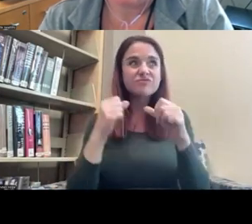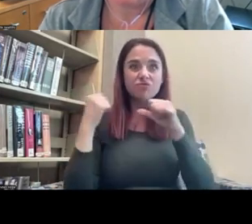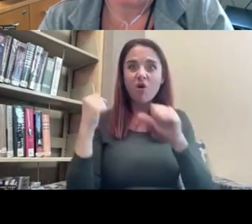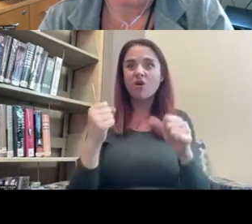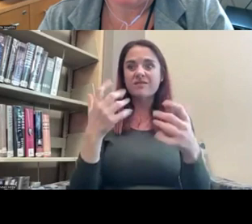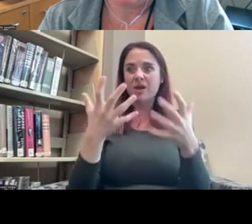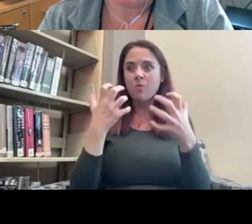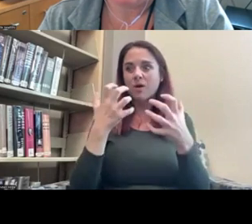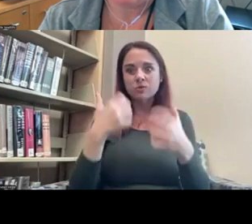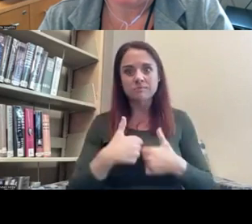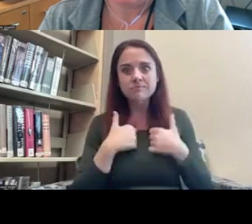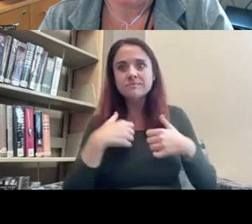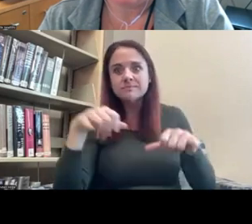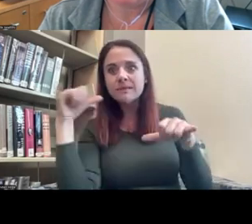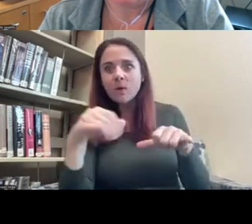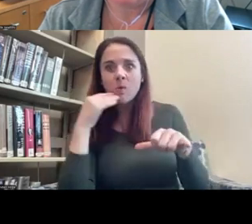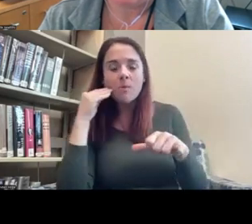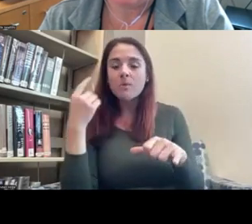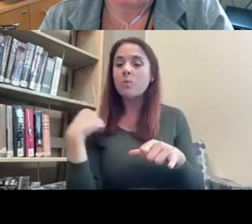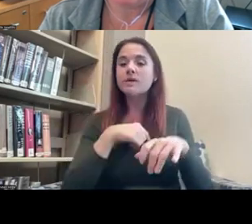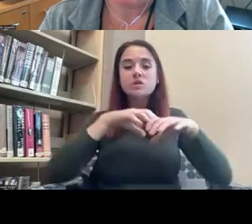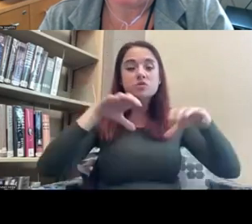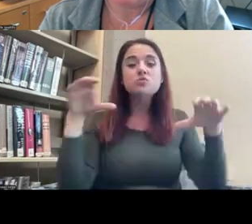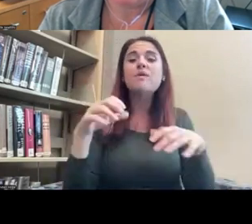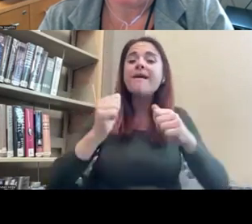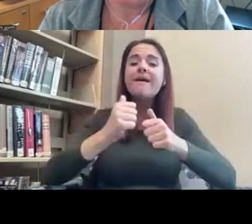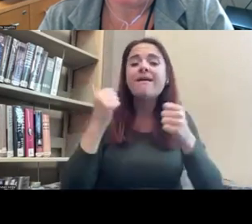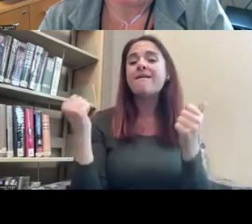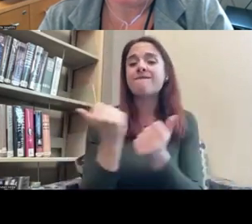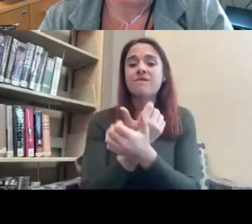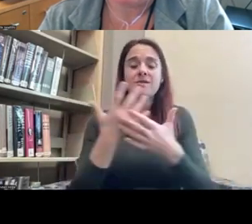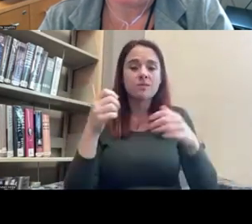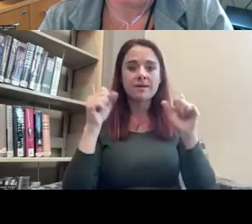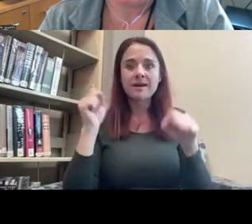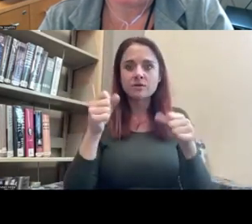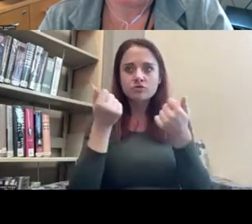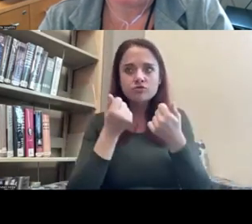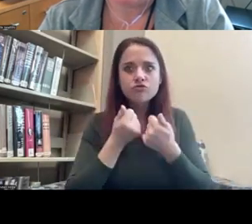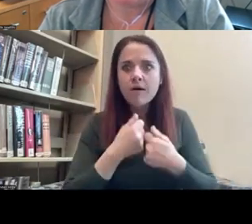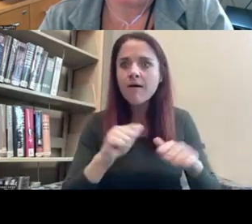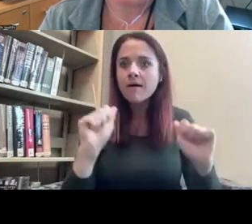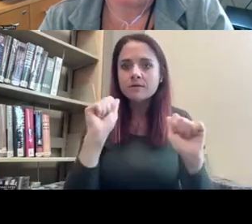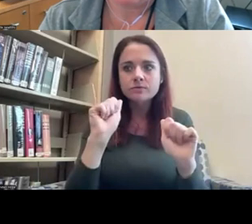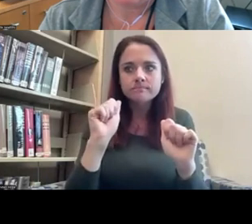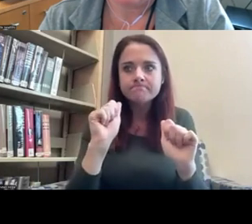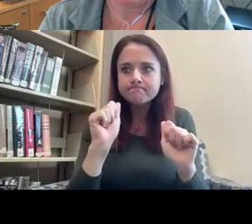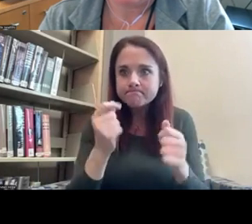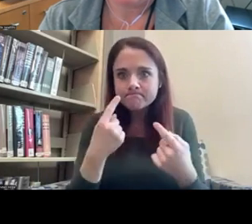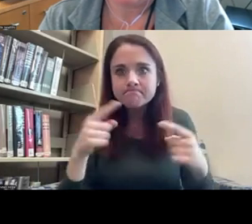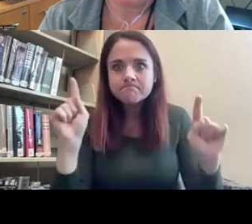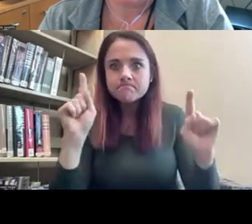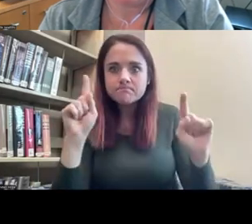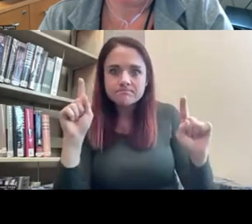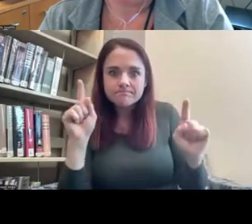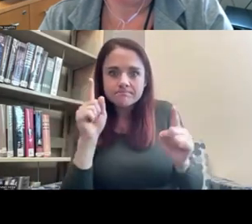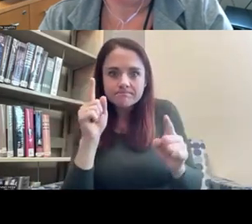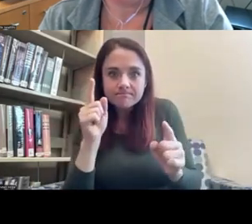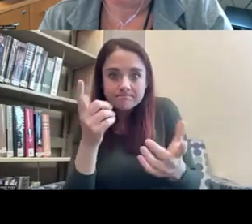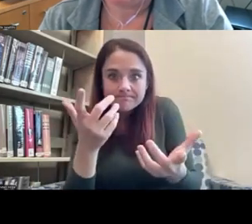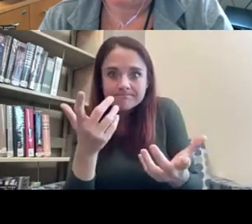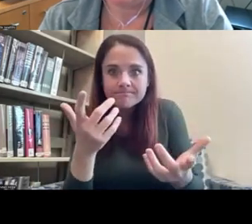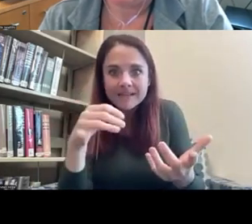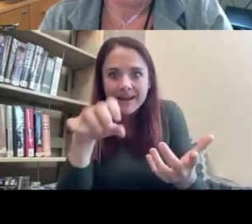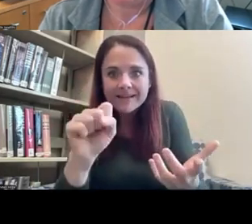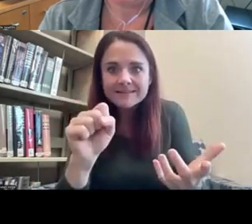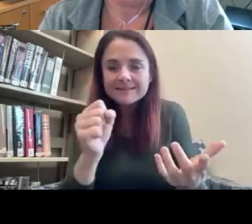their home. And we do everything that we can to try to make that happen. Sometimes we can't do that, but